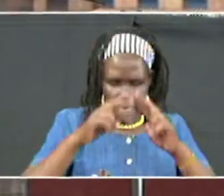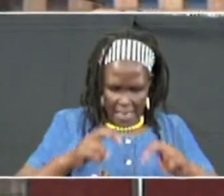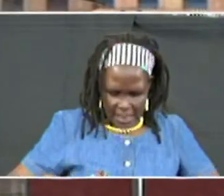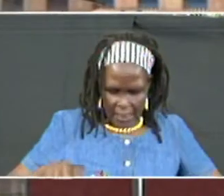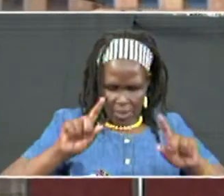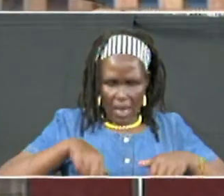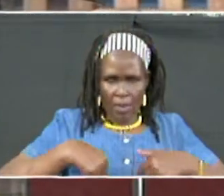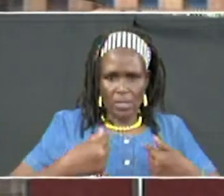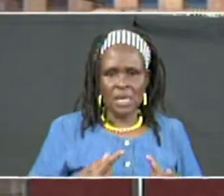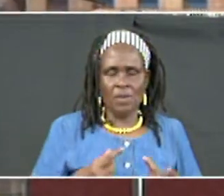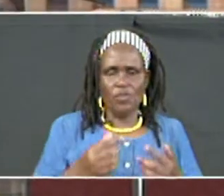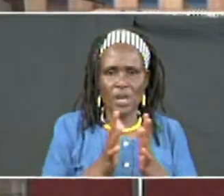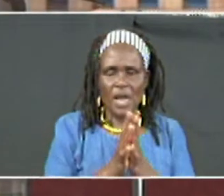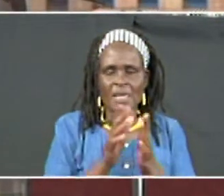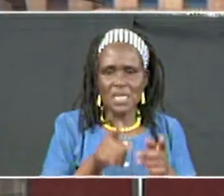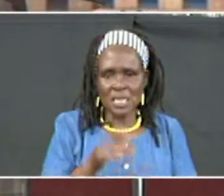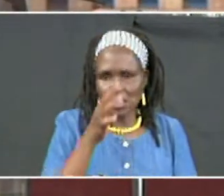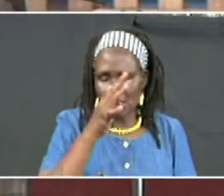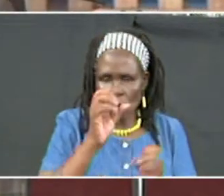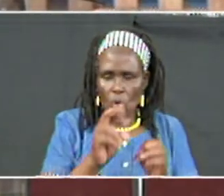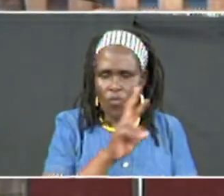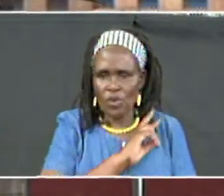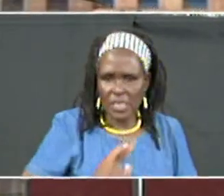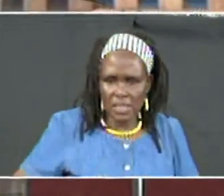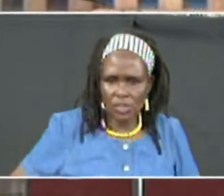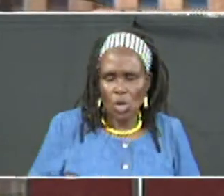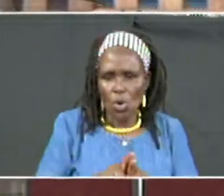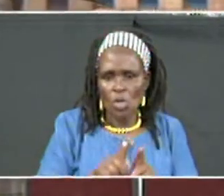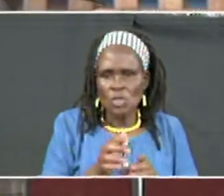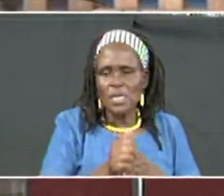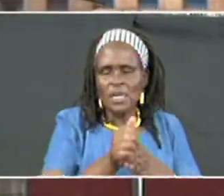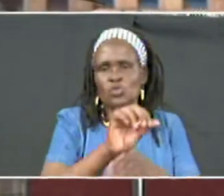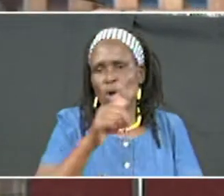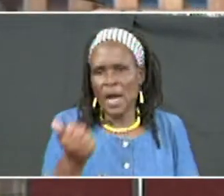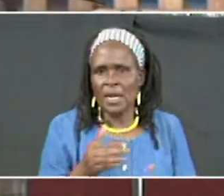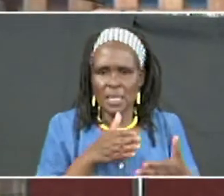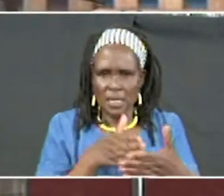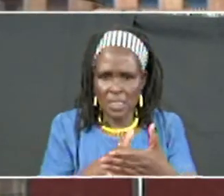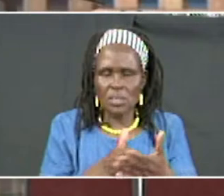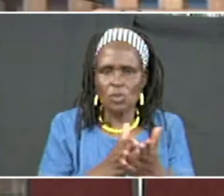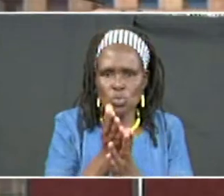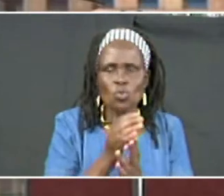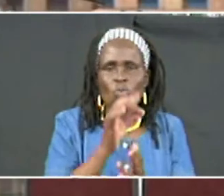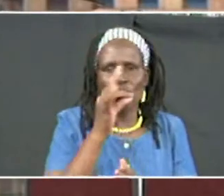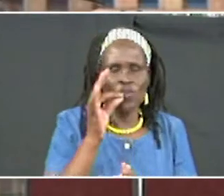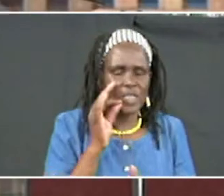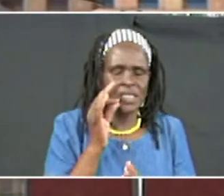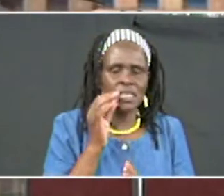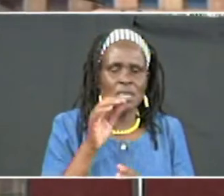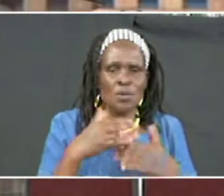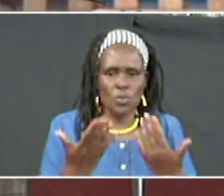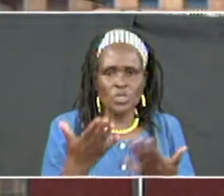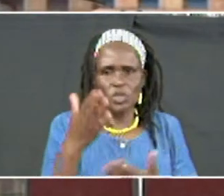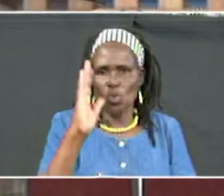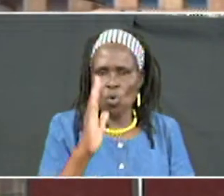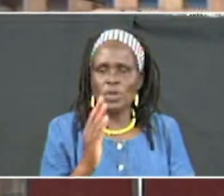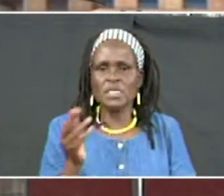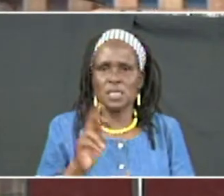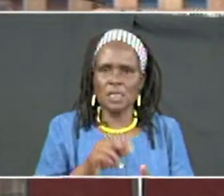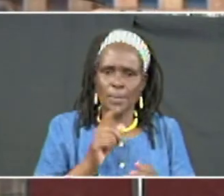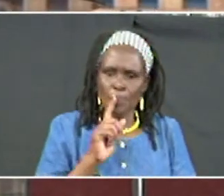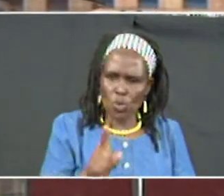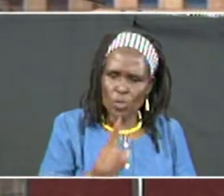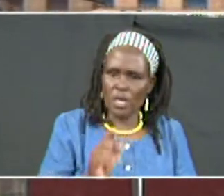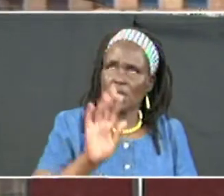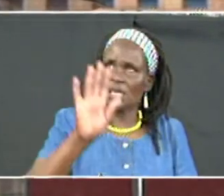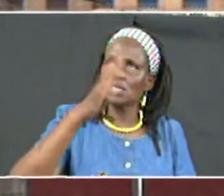this hypocrisy of religion also leads to another hindrance to true fasting. And this is what God was rebuking his people for.